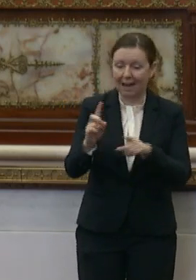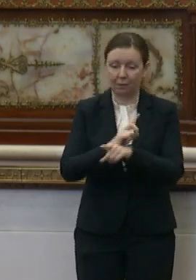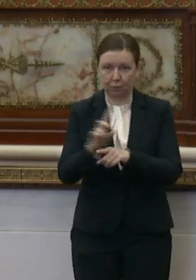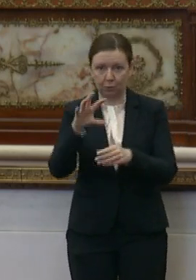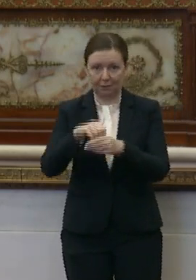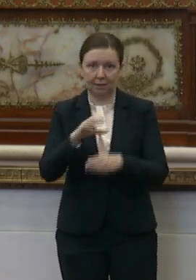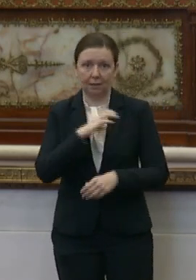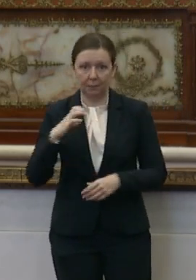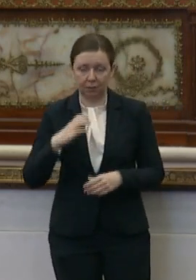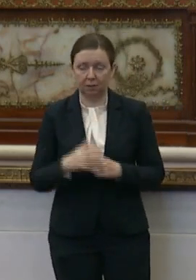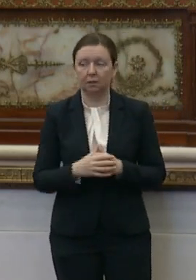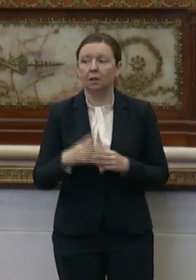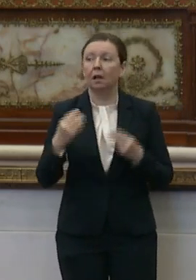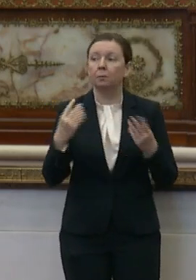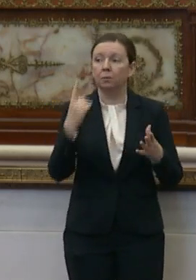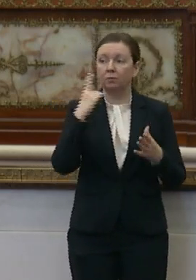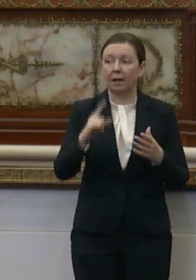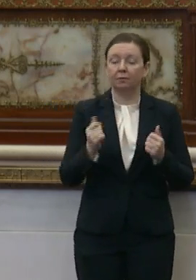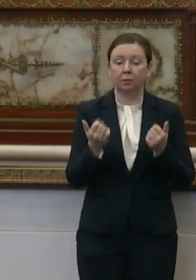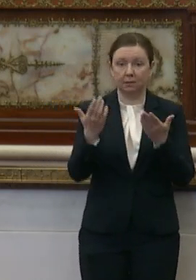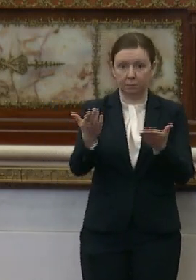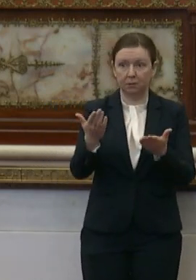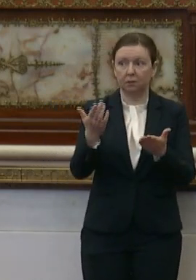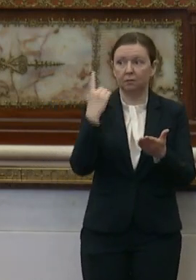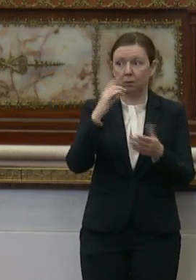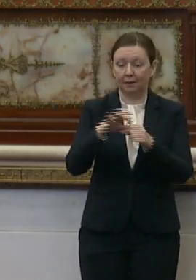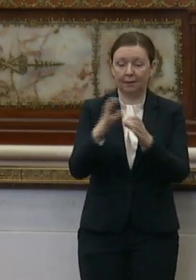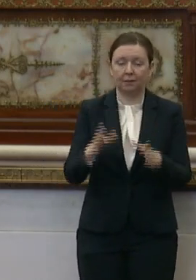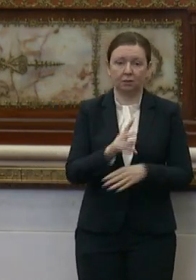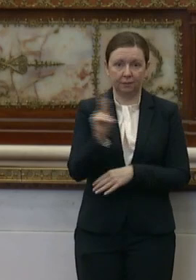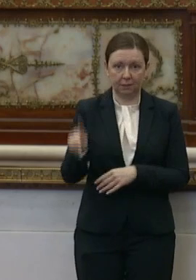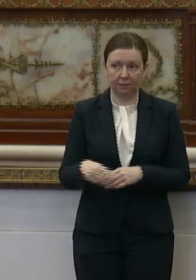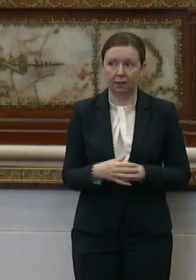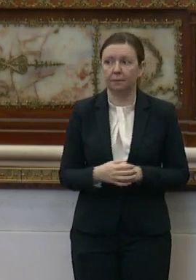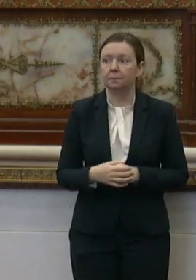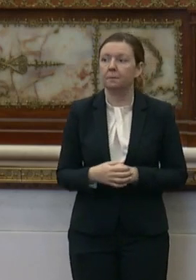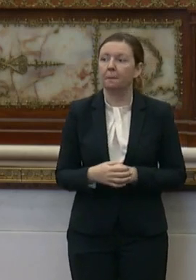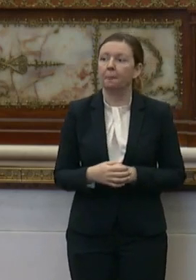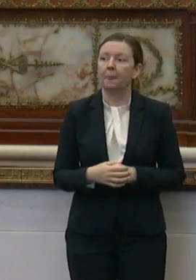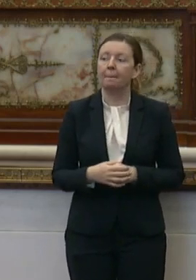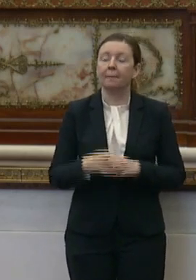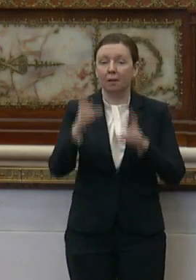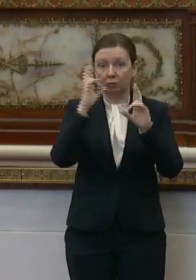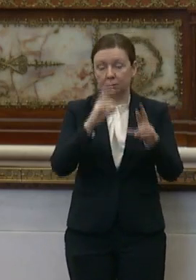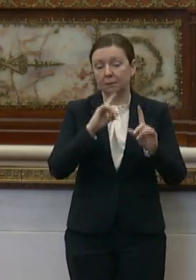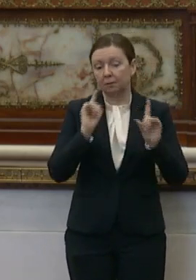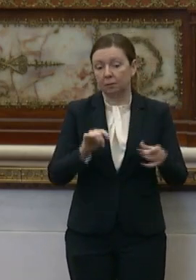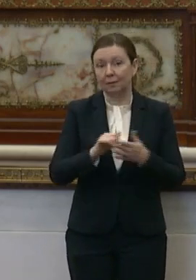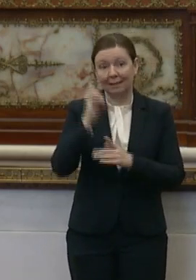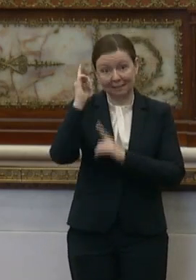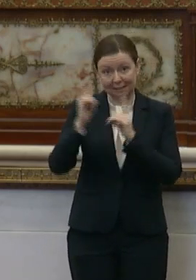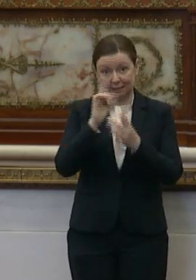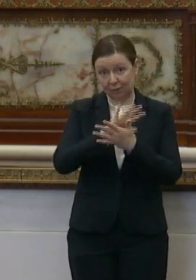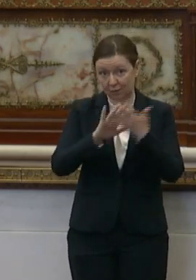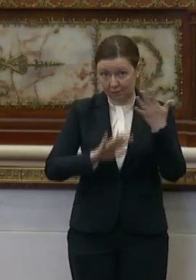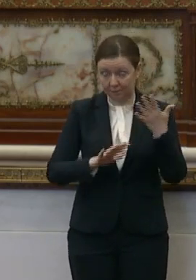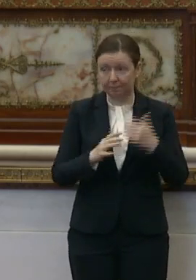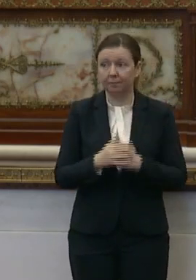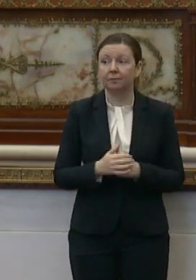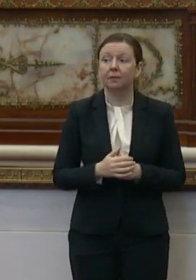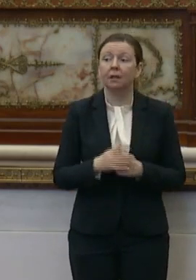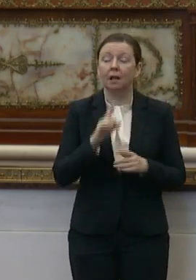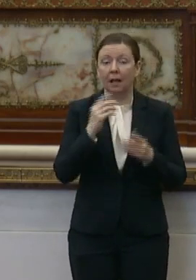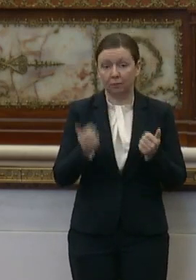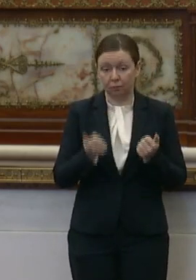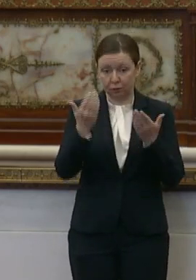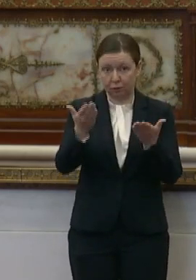Commission, and providing for the submission of the amendment to the electors of Philadelphia. Respectfully reports it as considered the same and